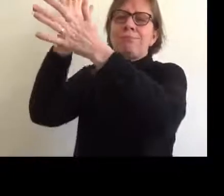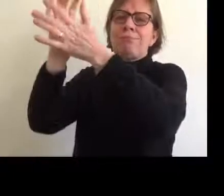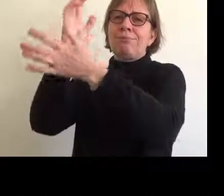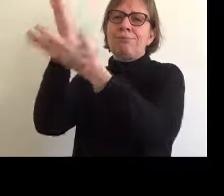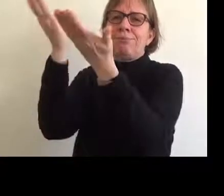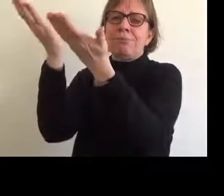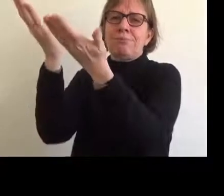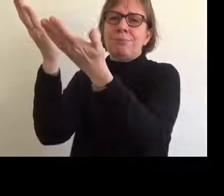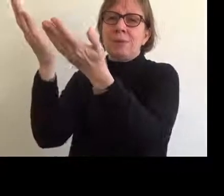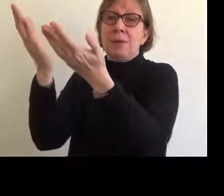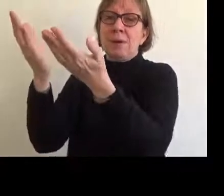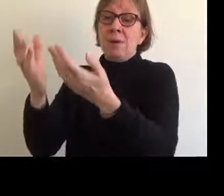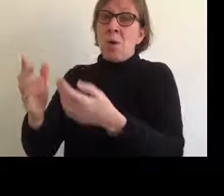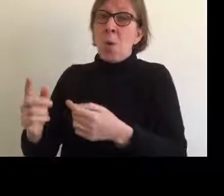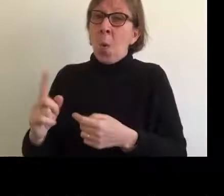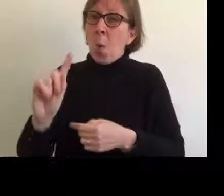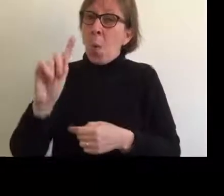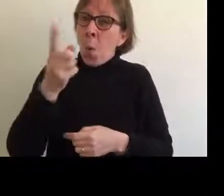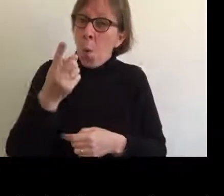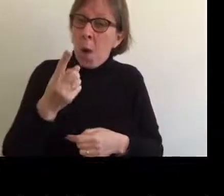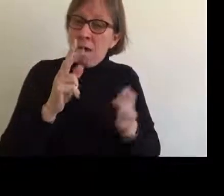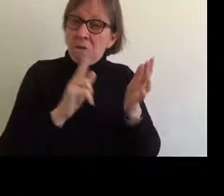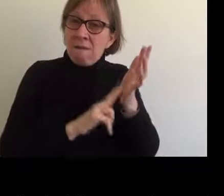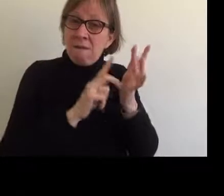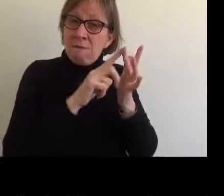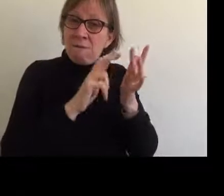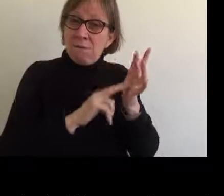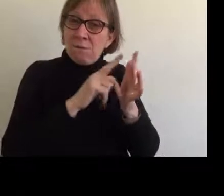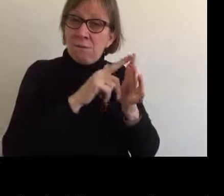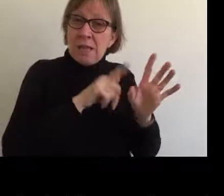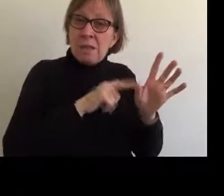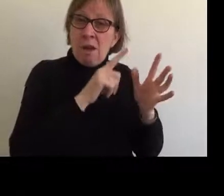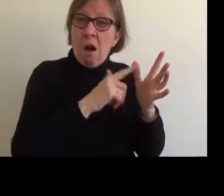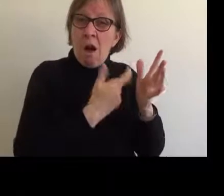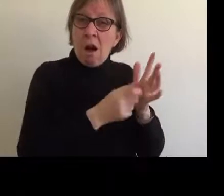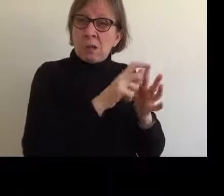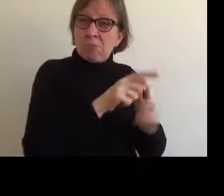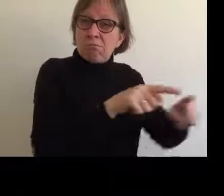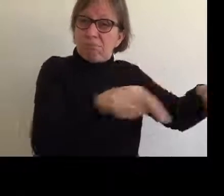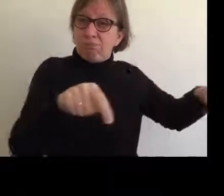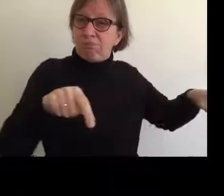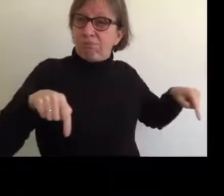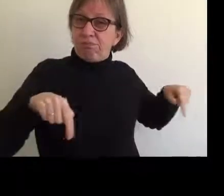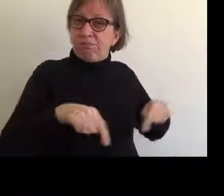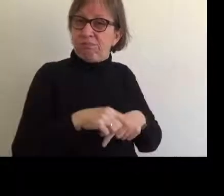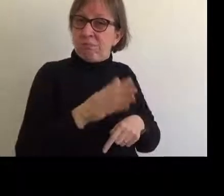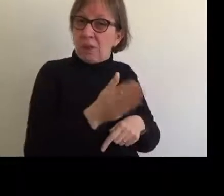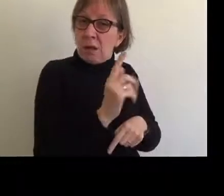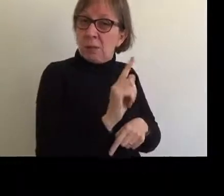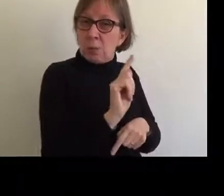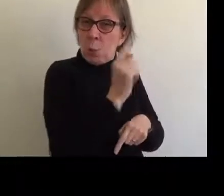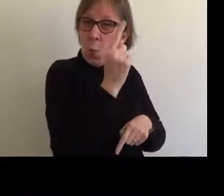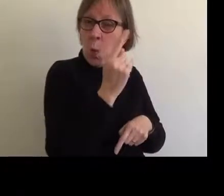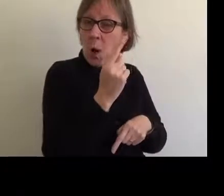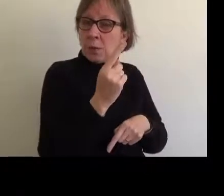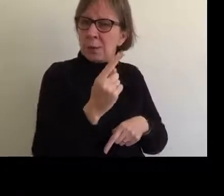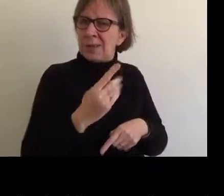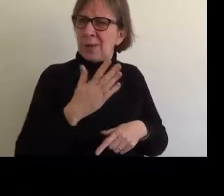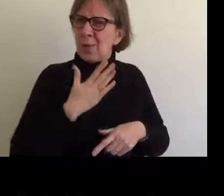God of the one vineyard, you call us to abide in your love in all we do and